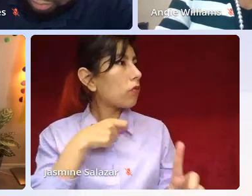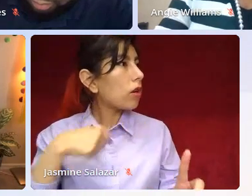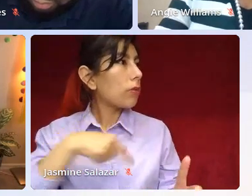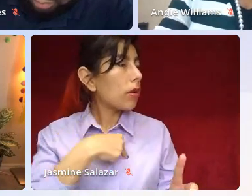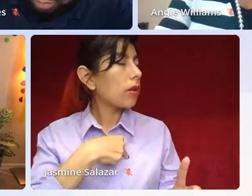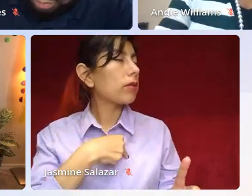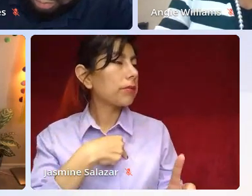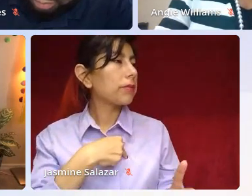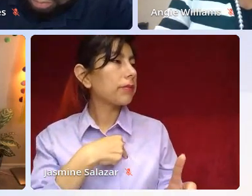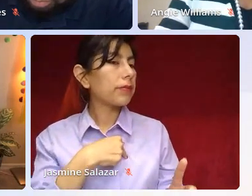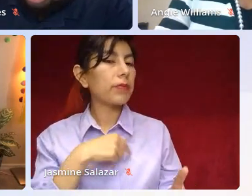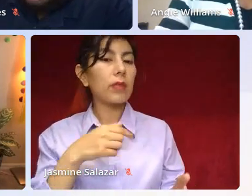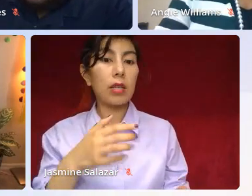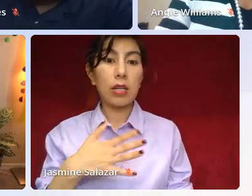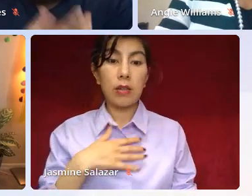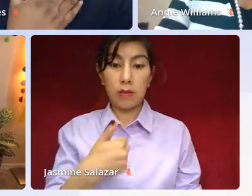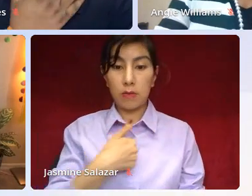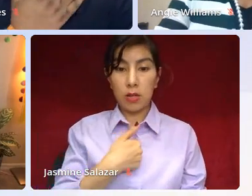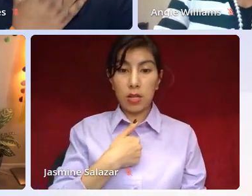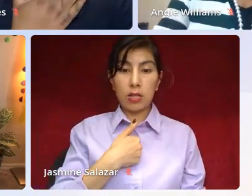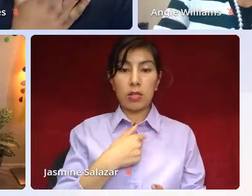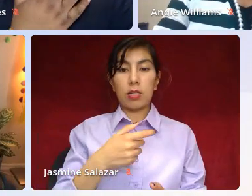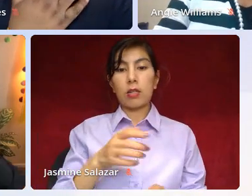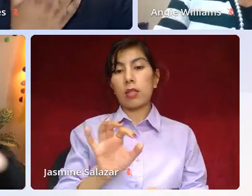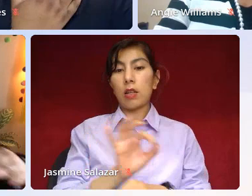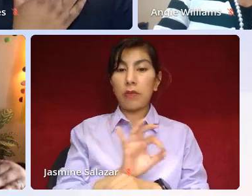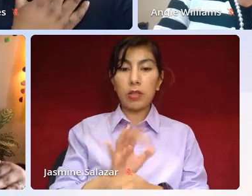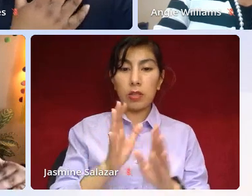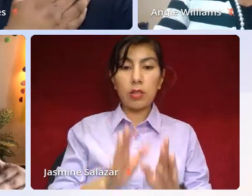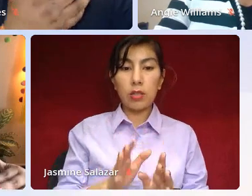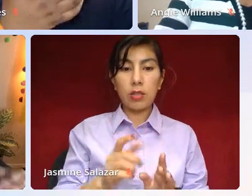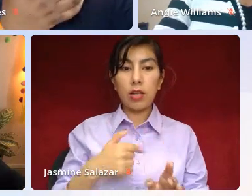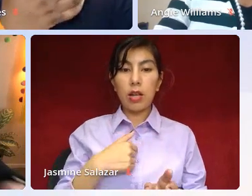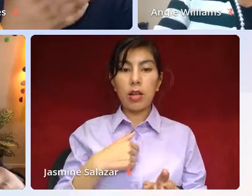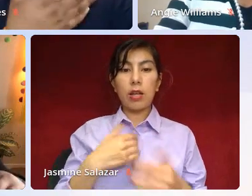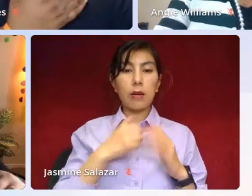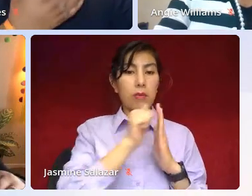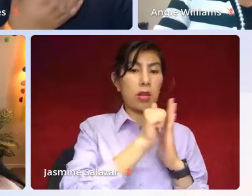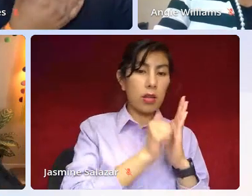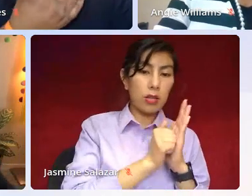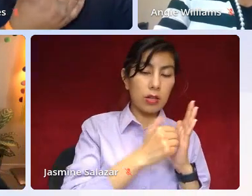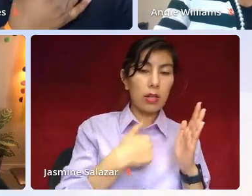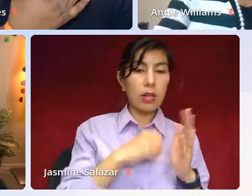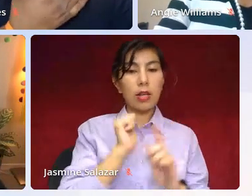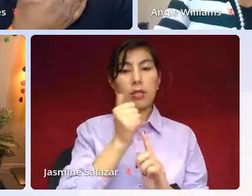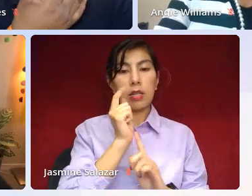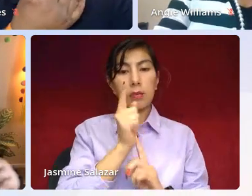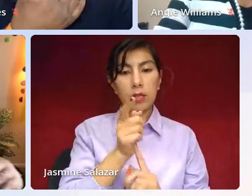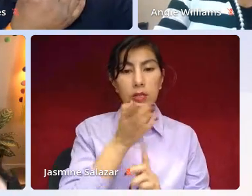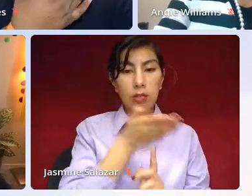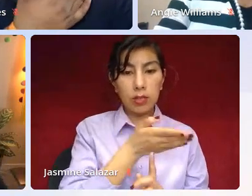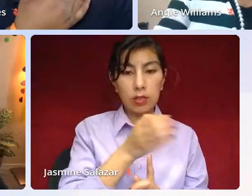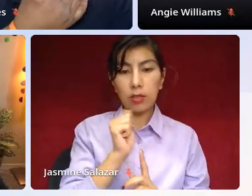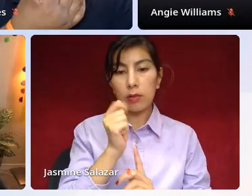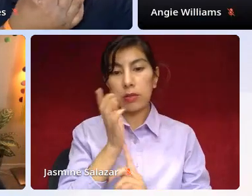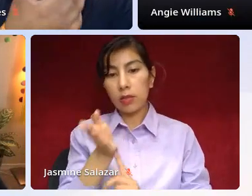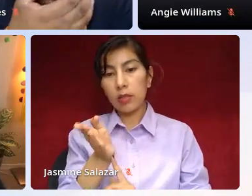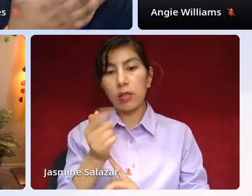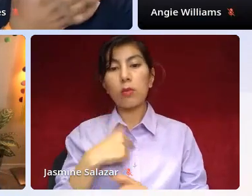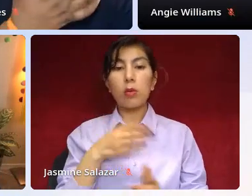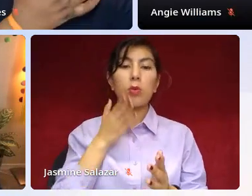And even in myself as a facilitator, I had my agendas. I had 10 minutes here, 10 minutes there. We're going to go through all